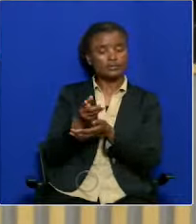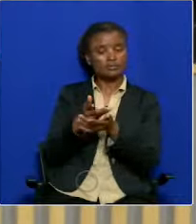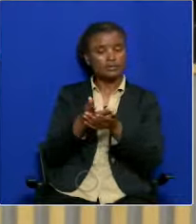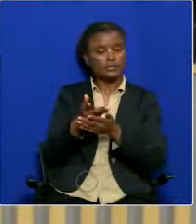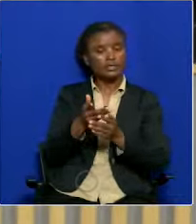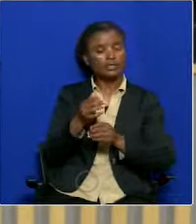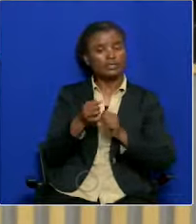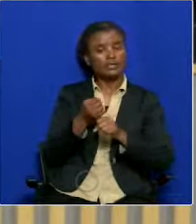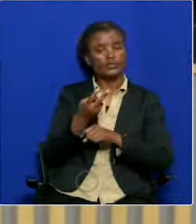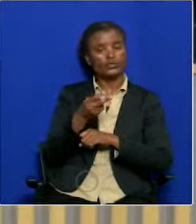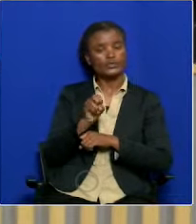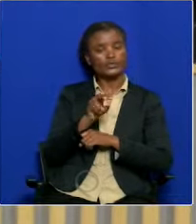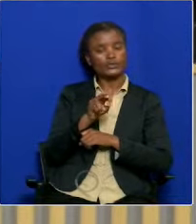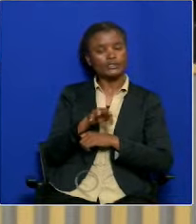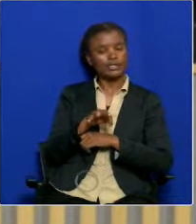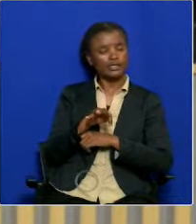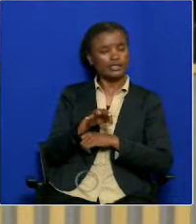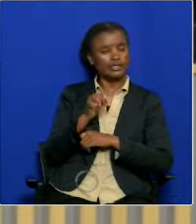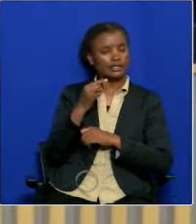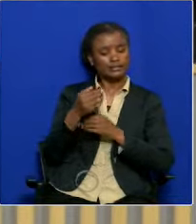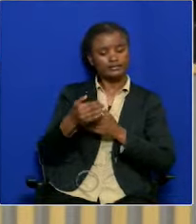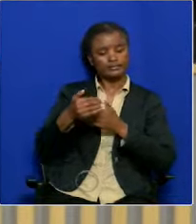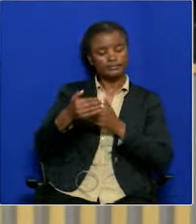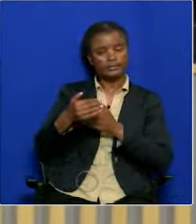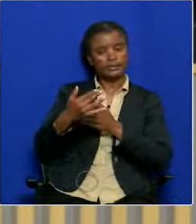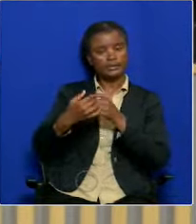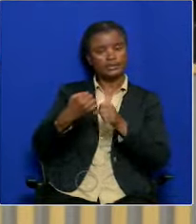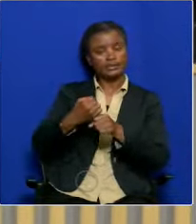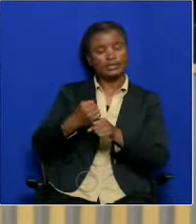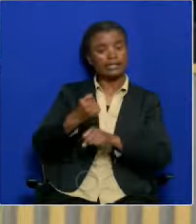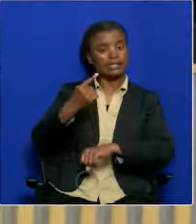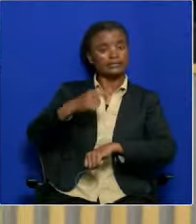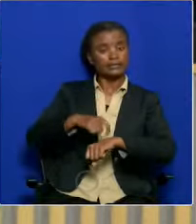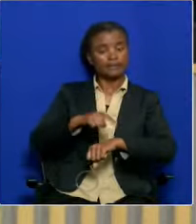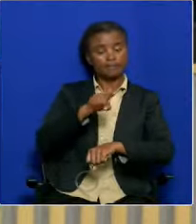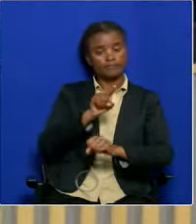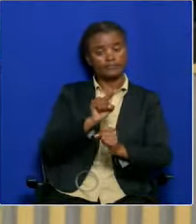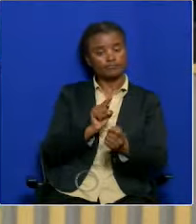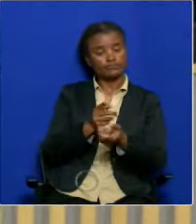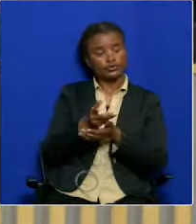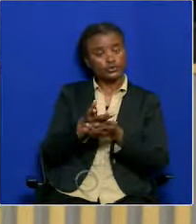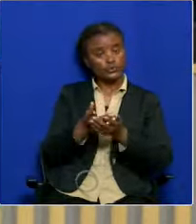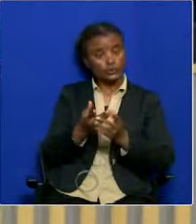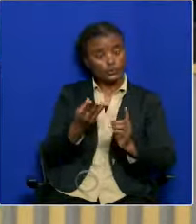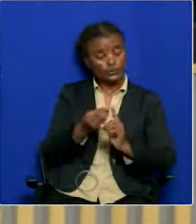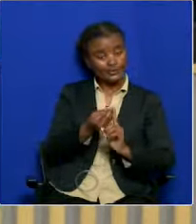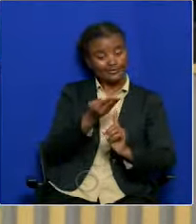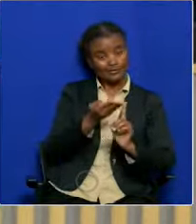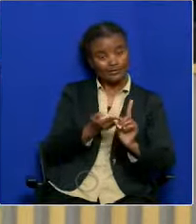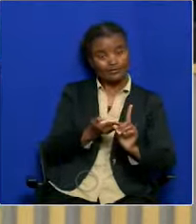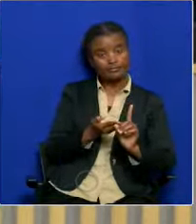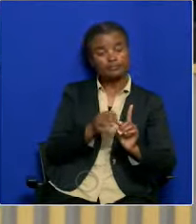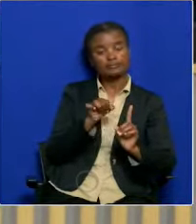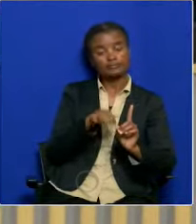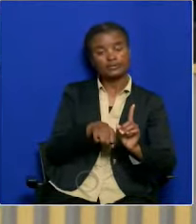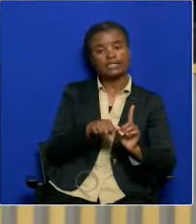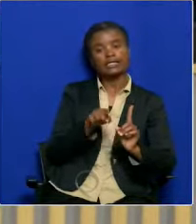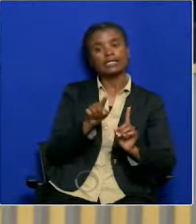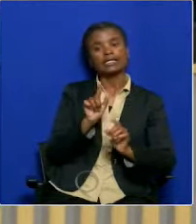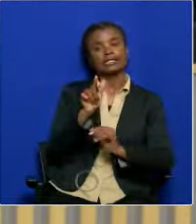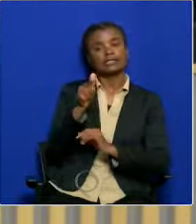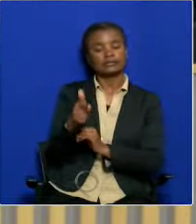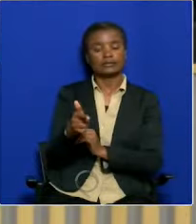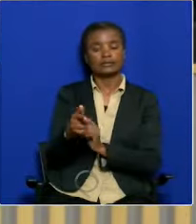year since you last spoke with him, and then you encounter him at General